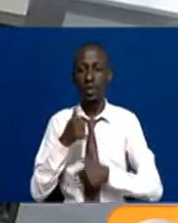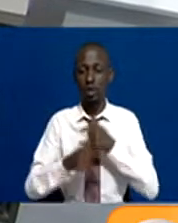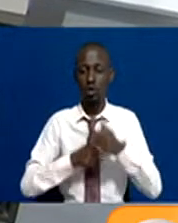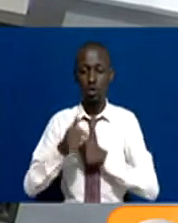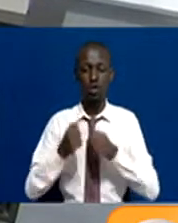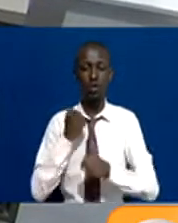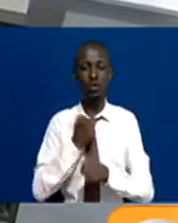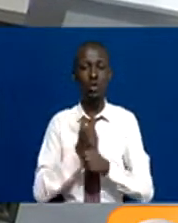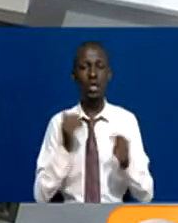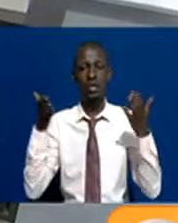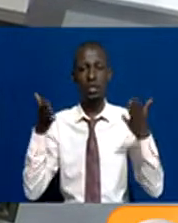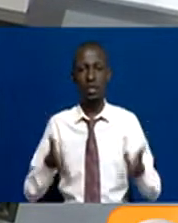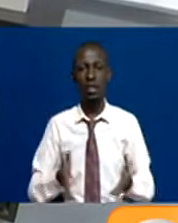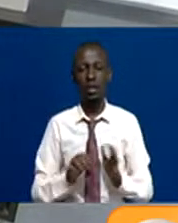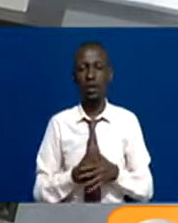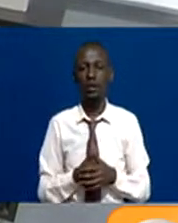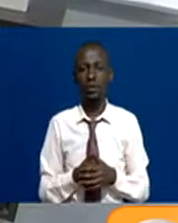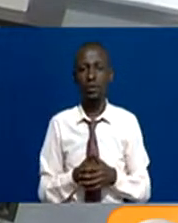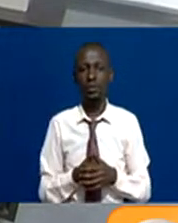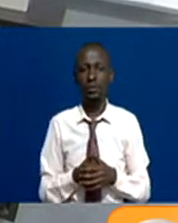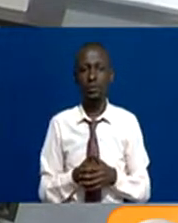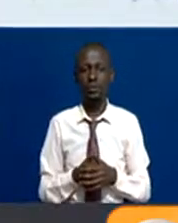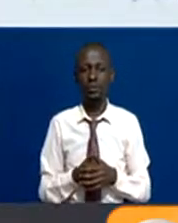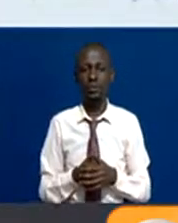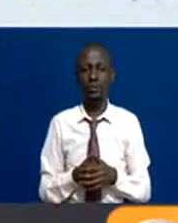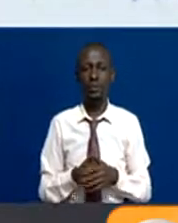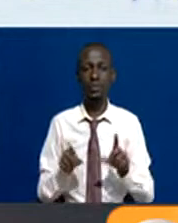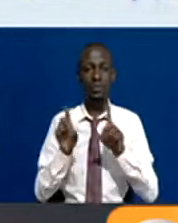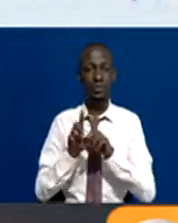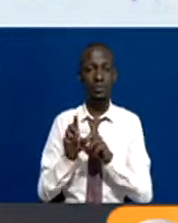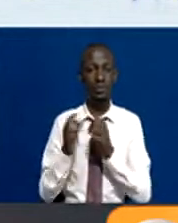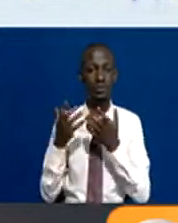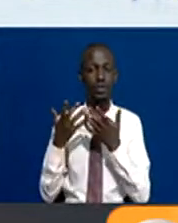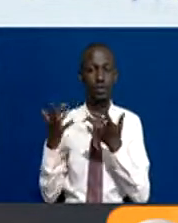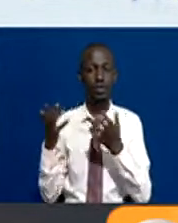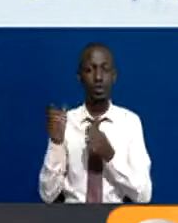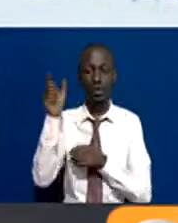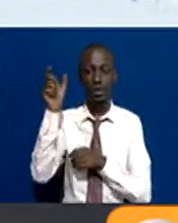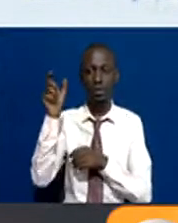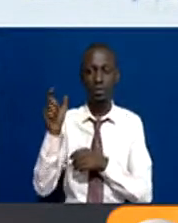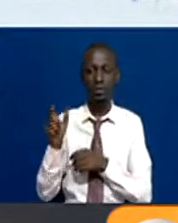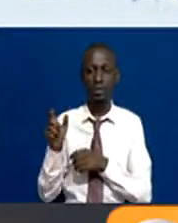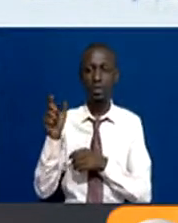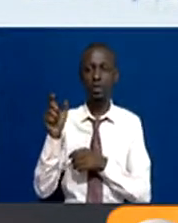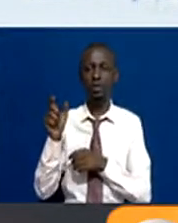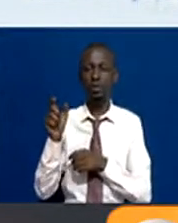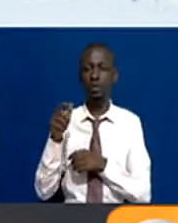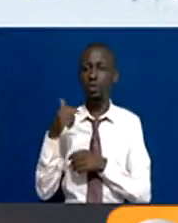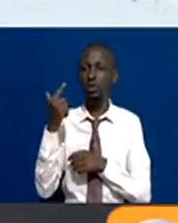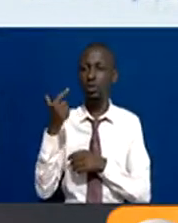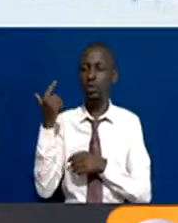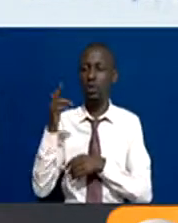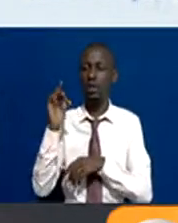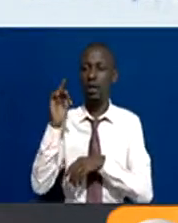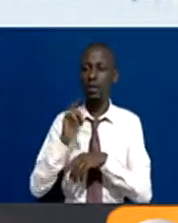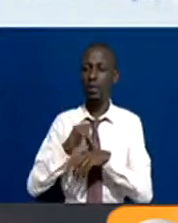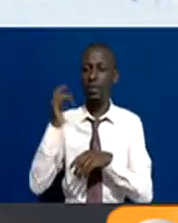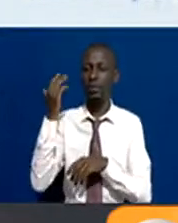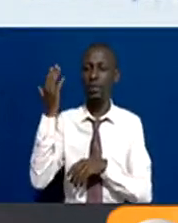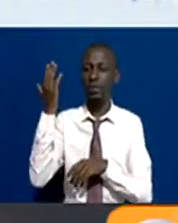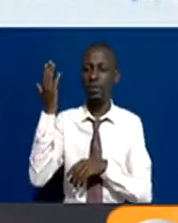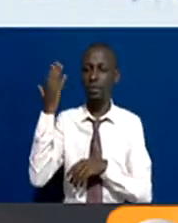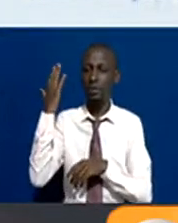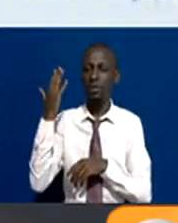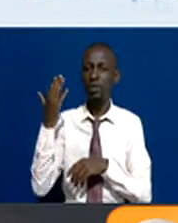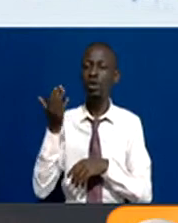progress. No, certainly. And, you know, Margaret, when we talk about now a victim who probably has gone through the whole process that Dr. Shako has explained, is looking